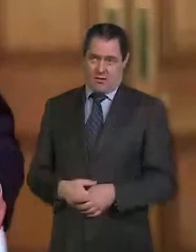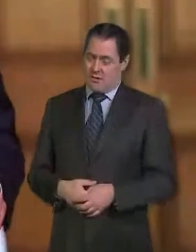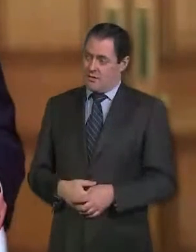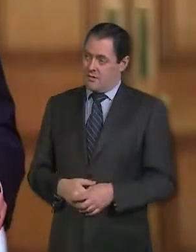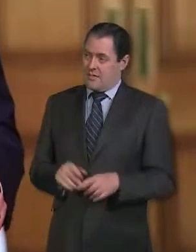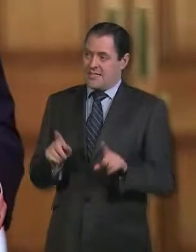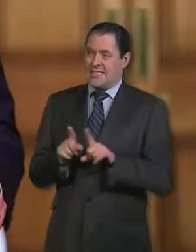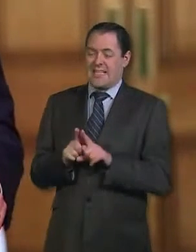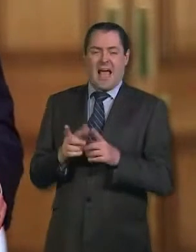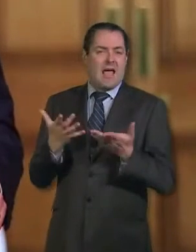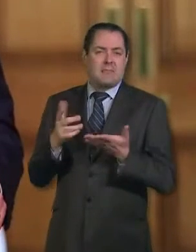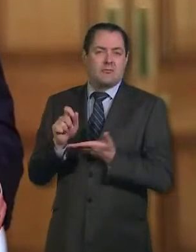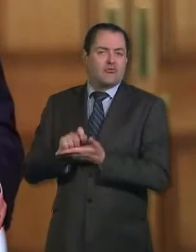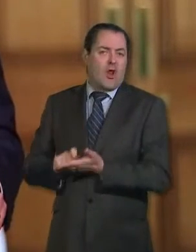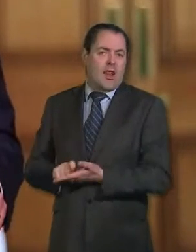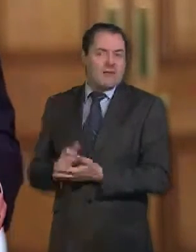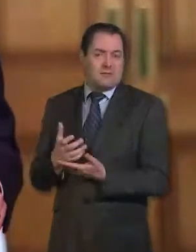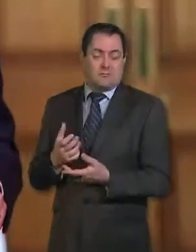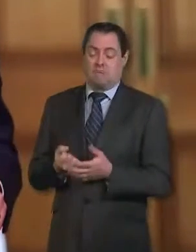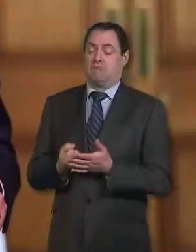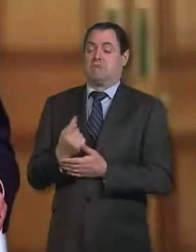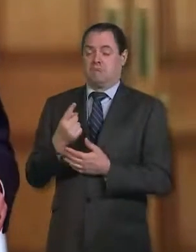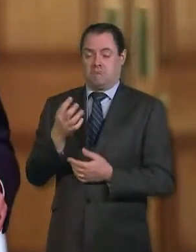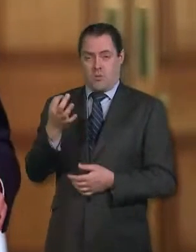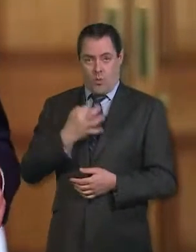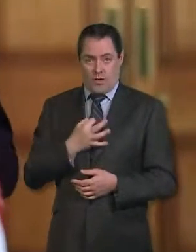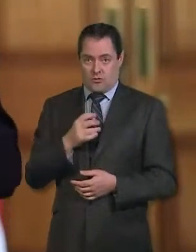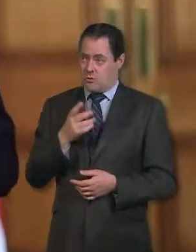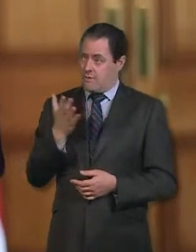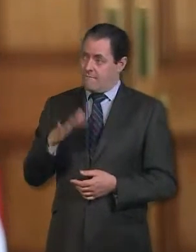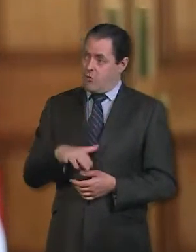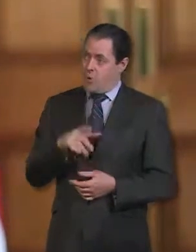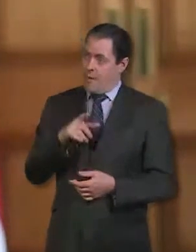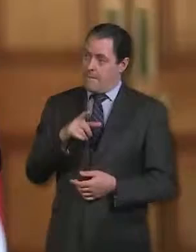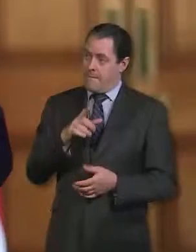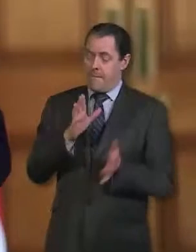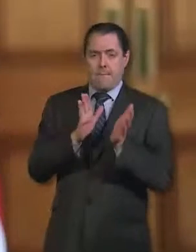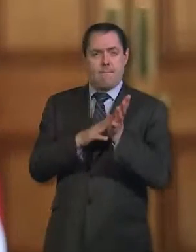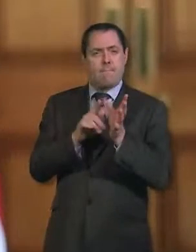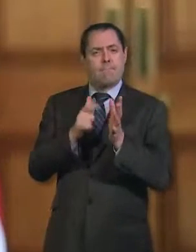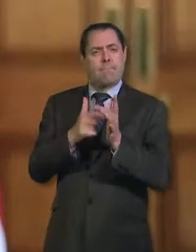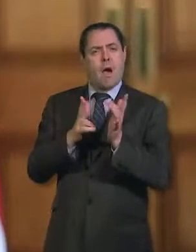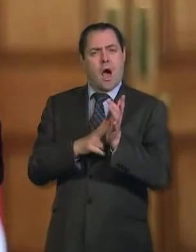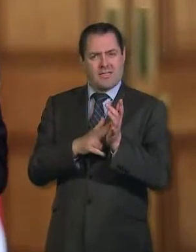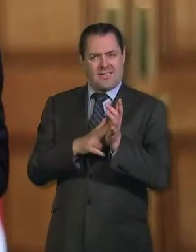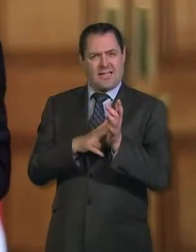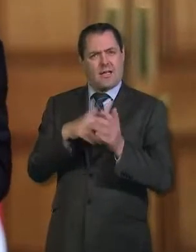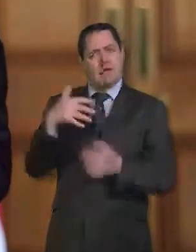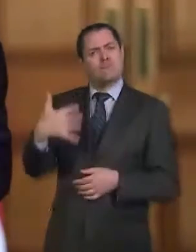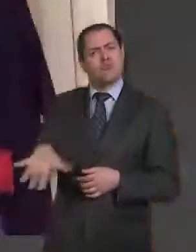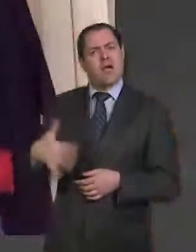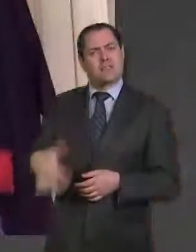So the first question is from Martin from Brighton and going to be on the video.